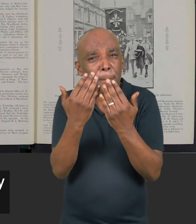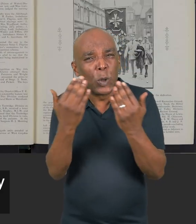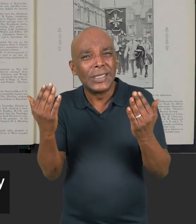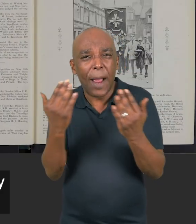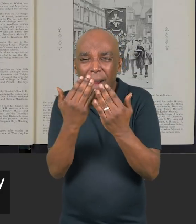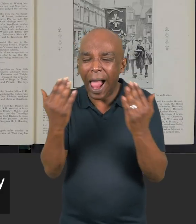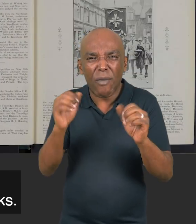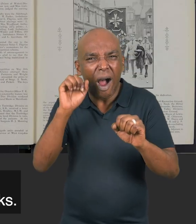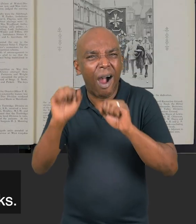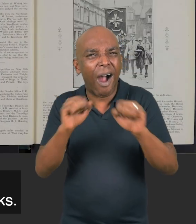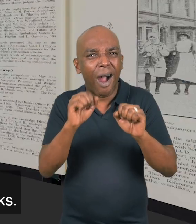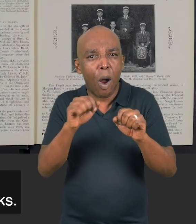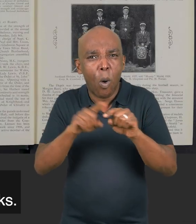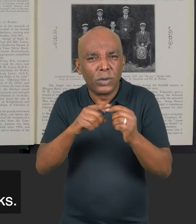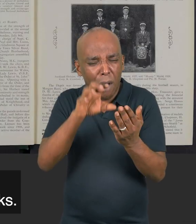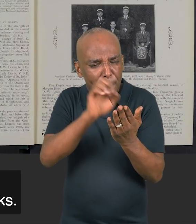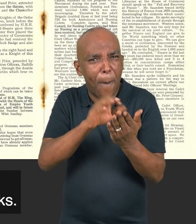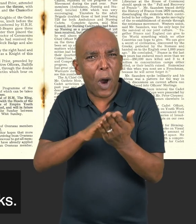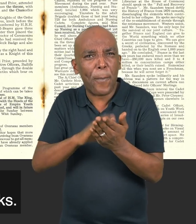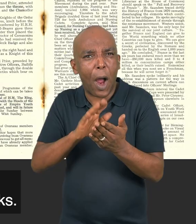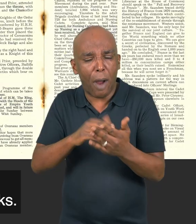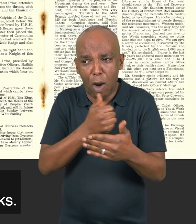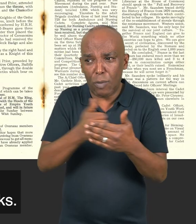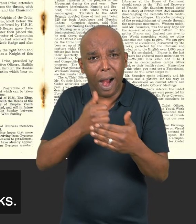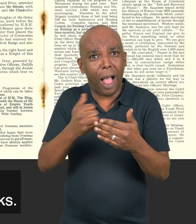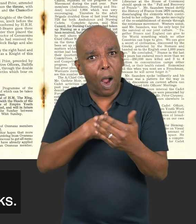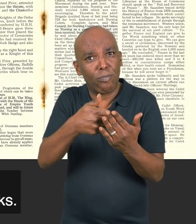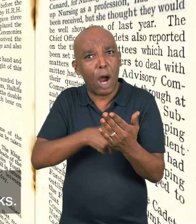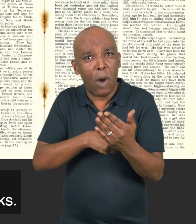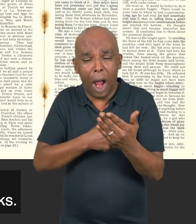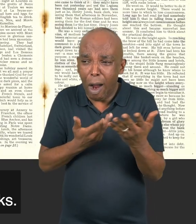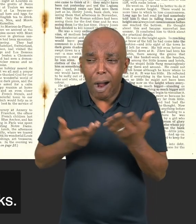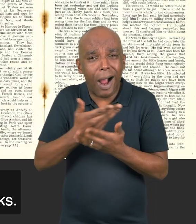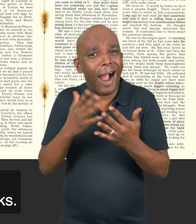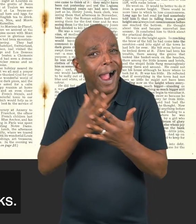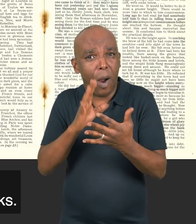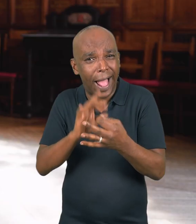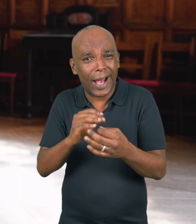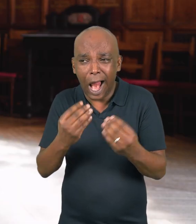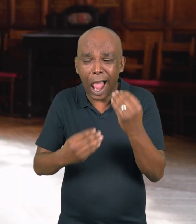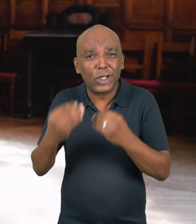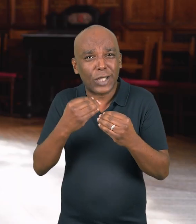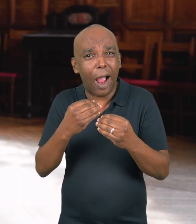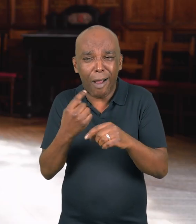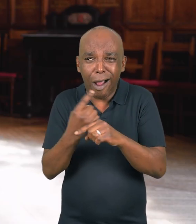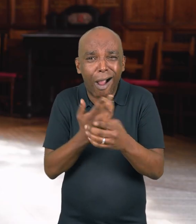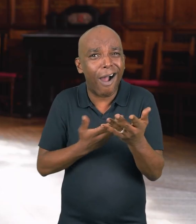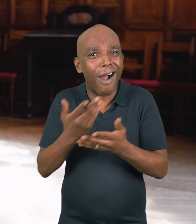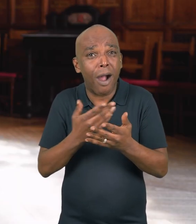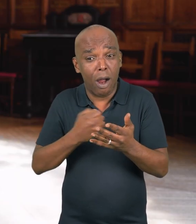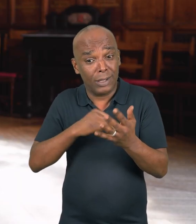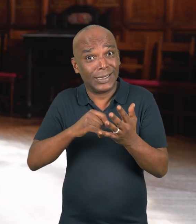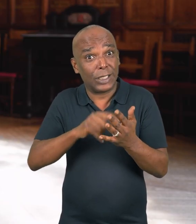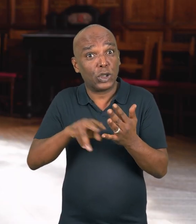museum galleries, and we feature them in blog posts and in our regular programme of lunchtime talks. St John as an organisation